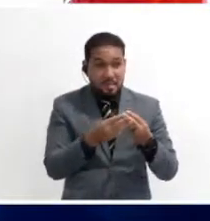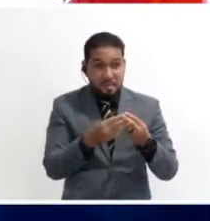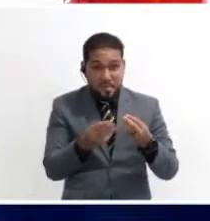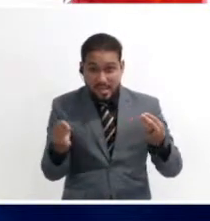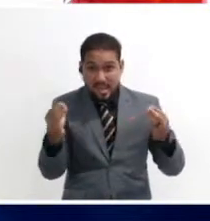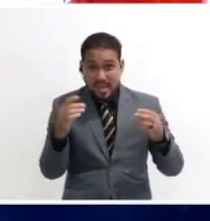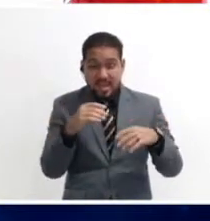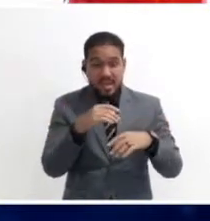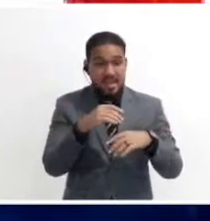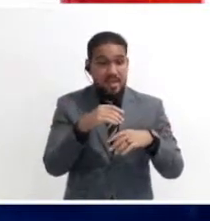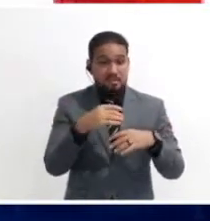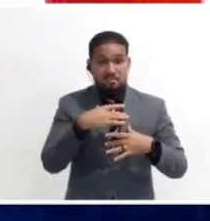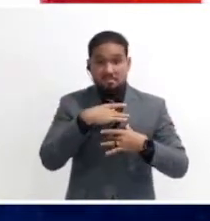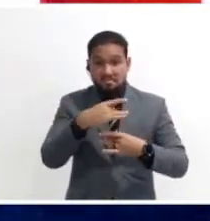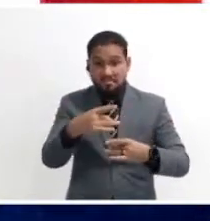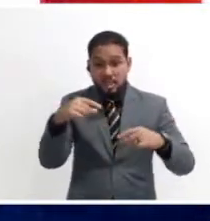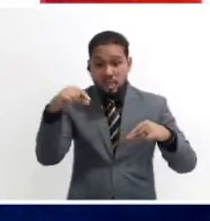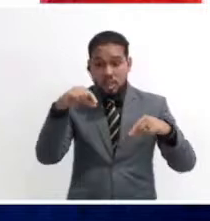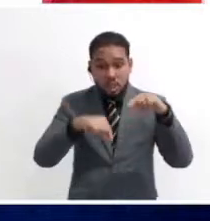chemistry.